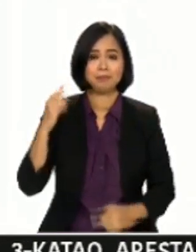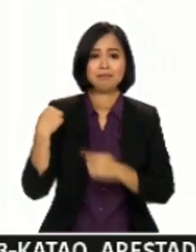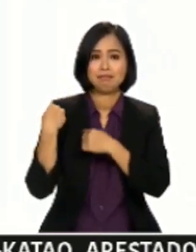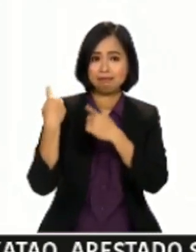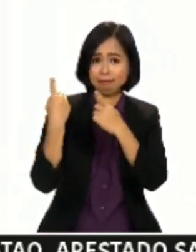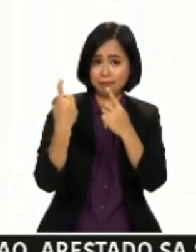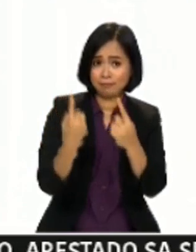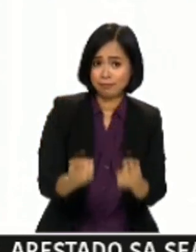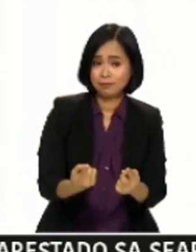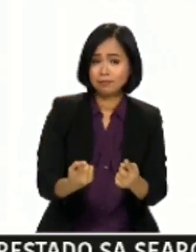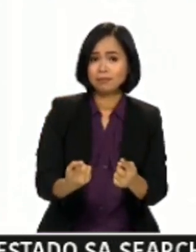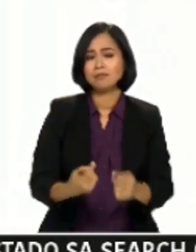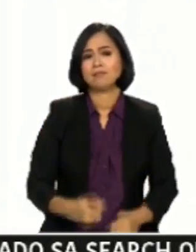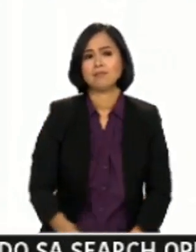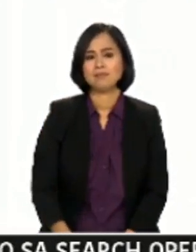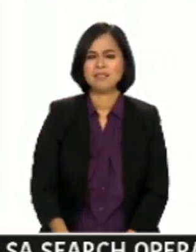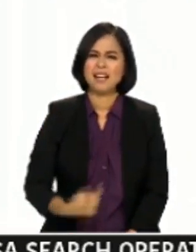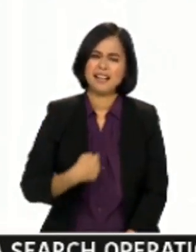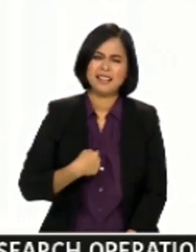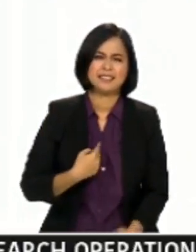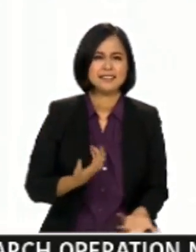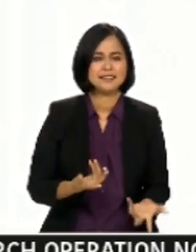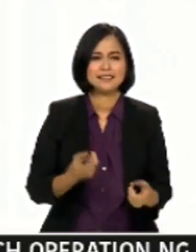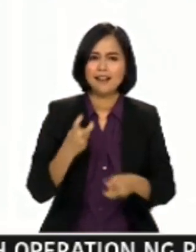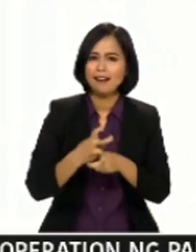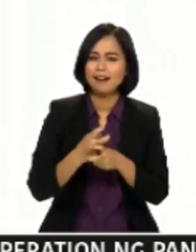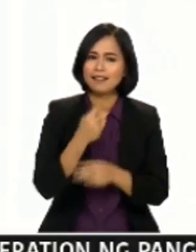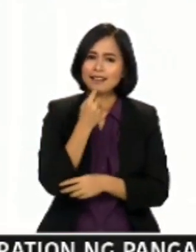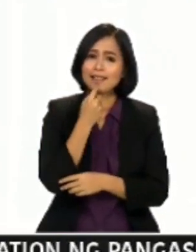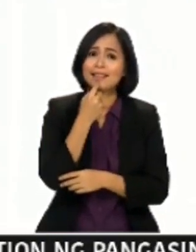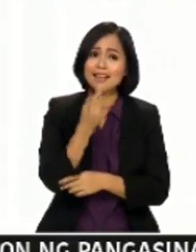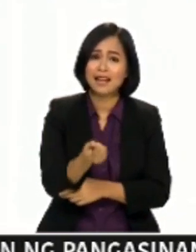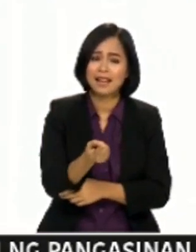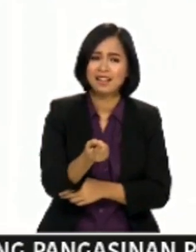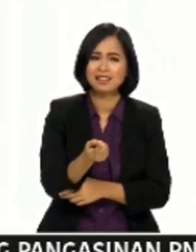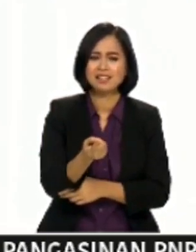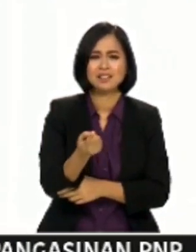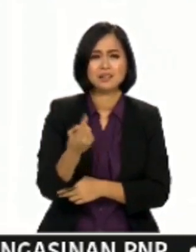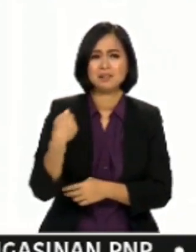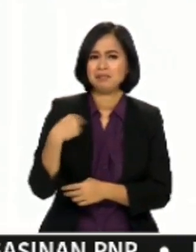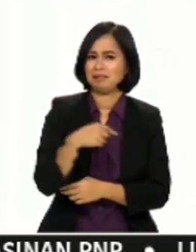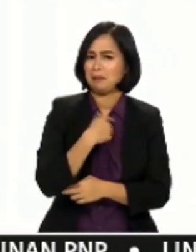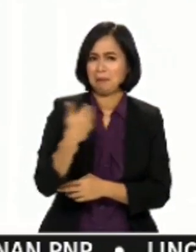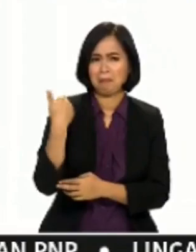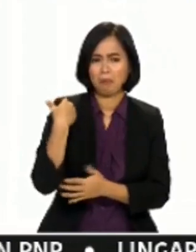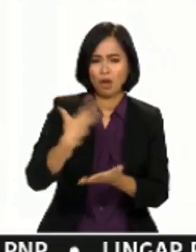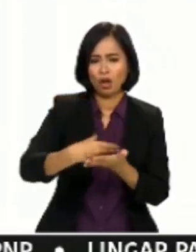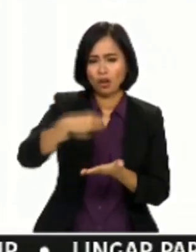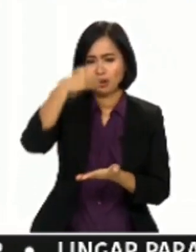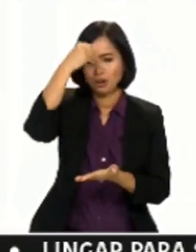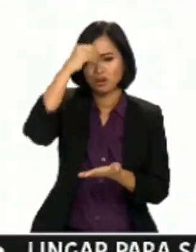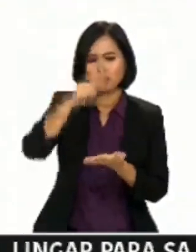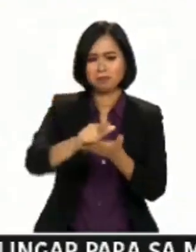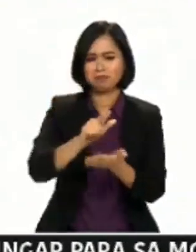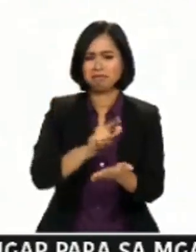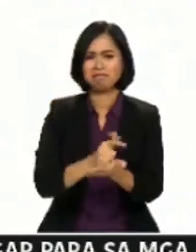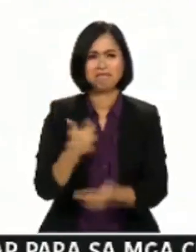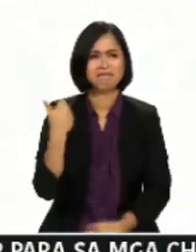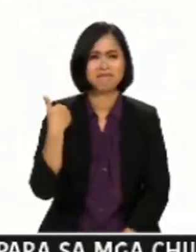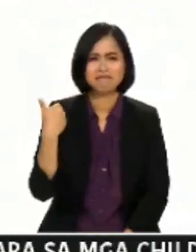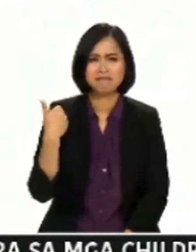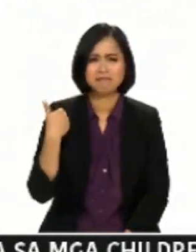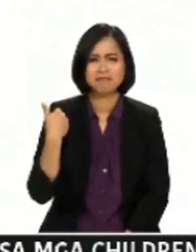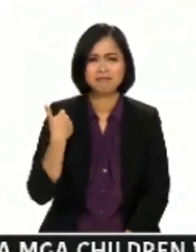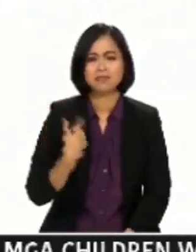and it pains me to say that we have not learned our lesson. The